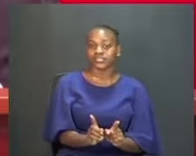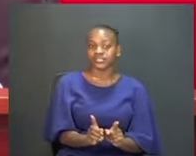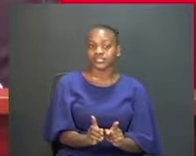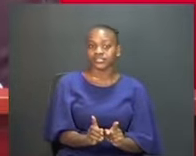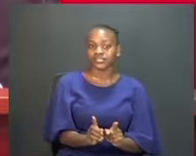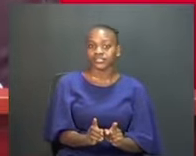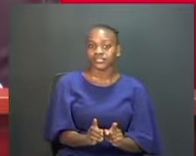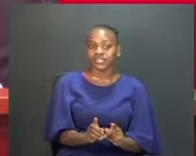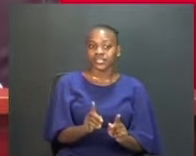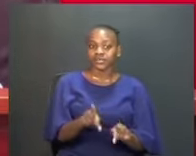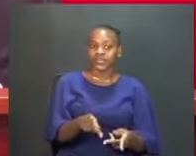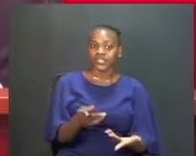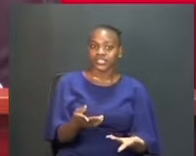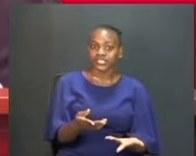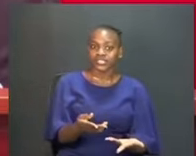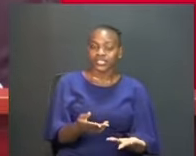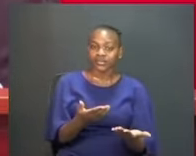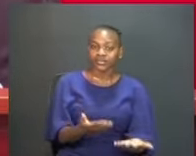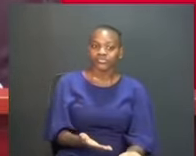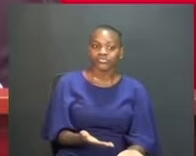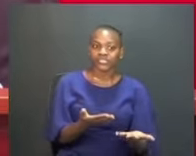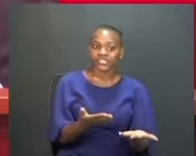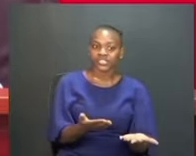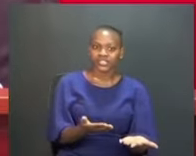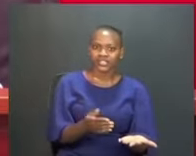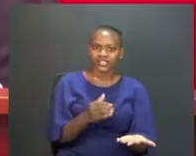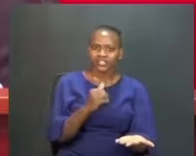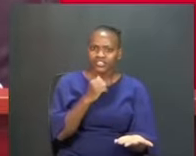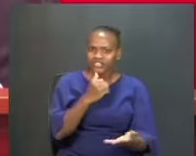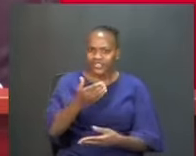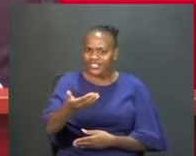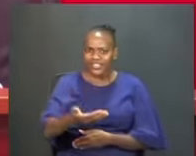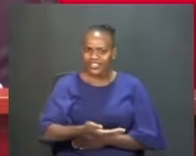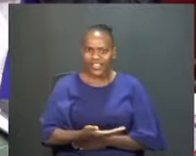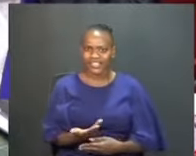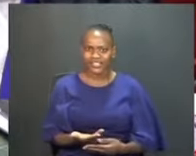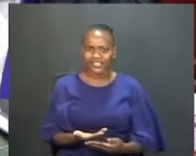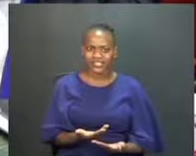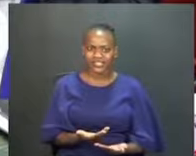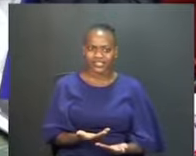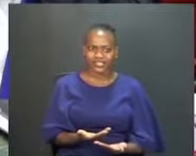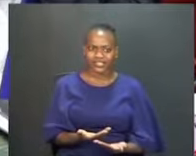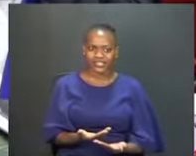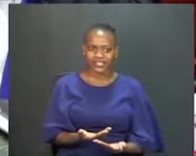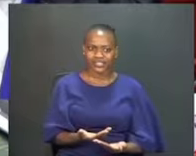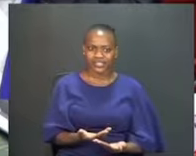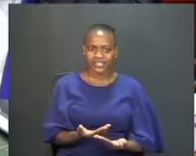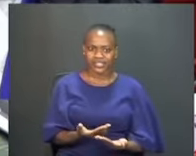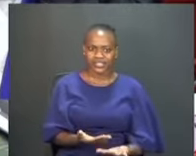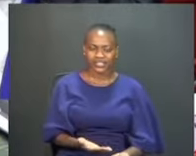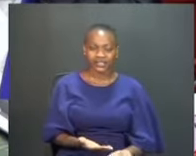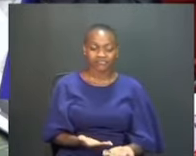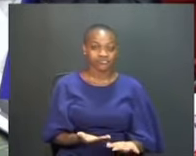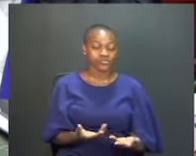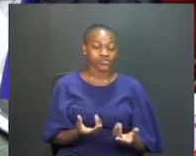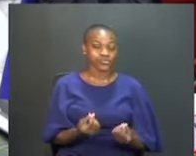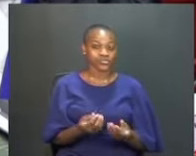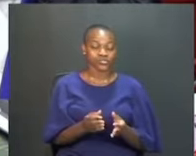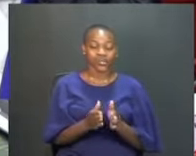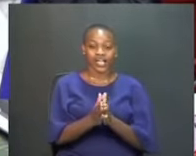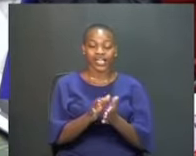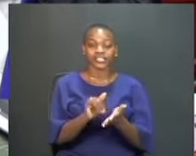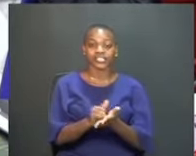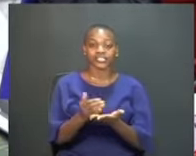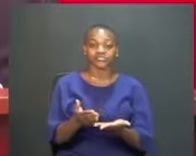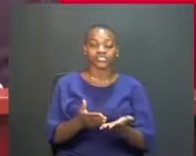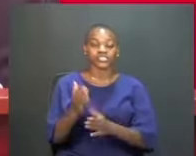the person who is to lay it is already being called upon to give a short explanatory